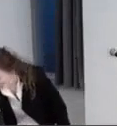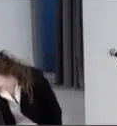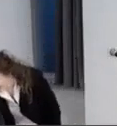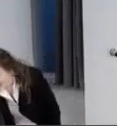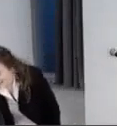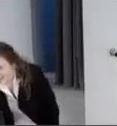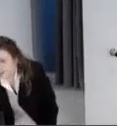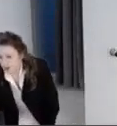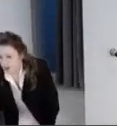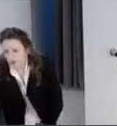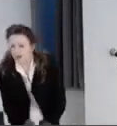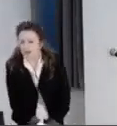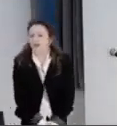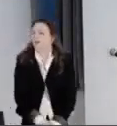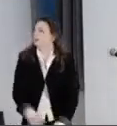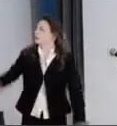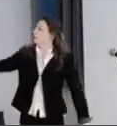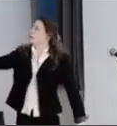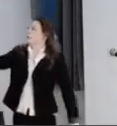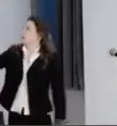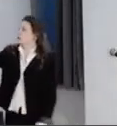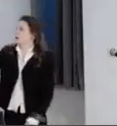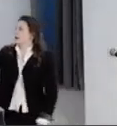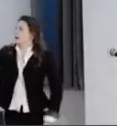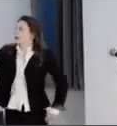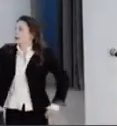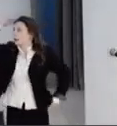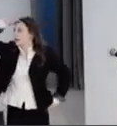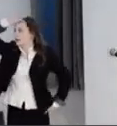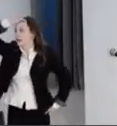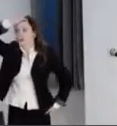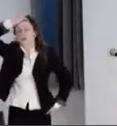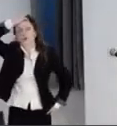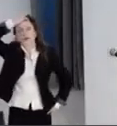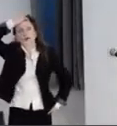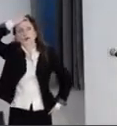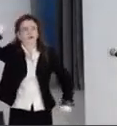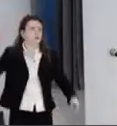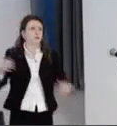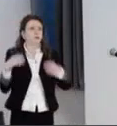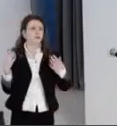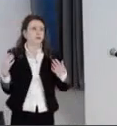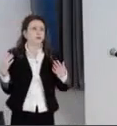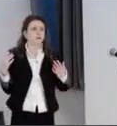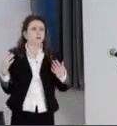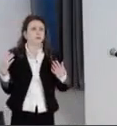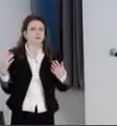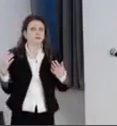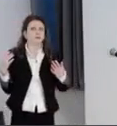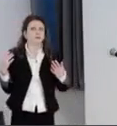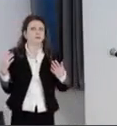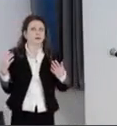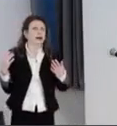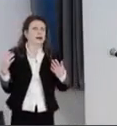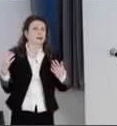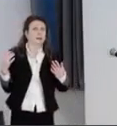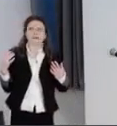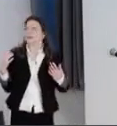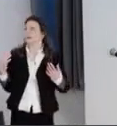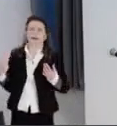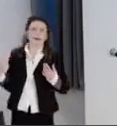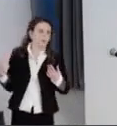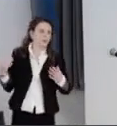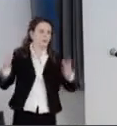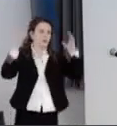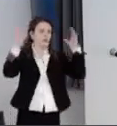done. So it is, and so Luca Turan and Tania Sanchez, who are for perfume